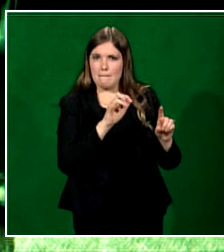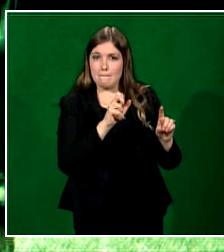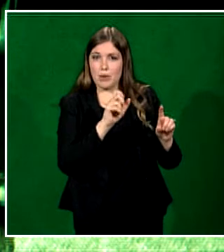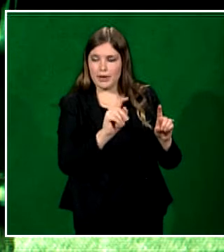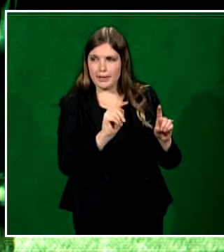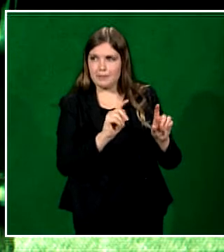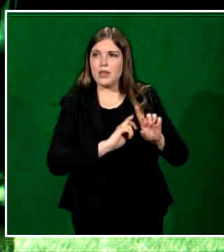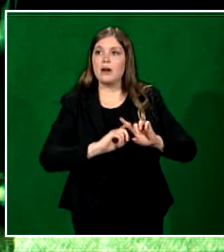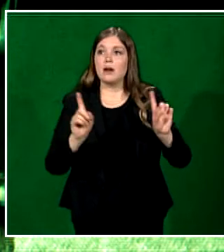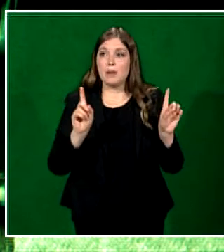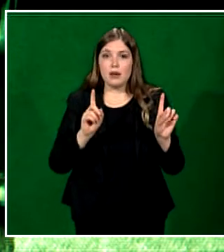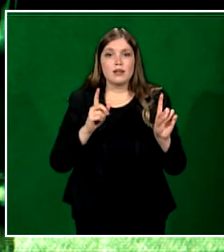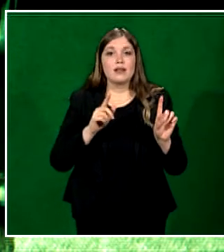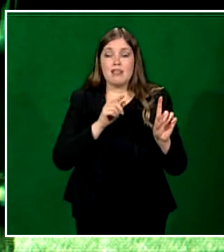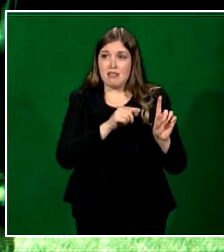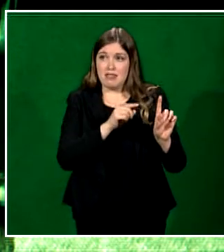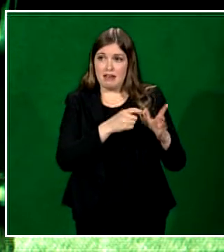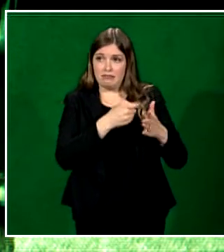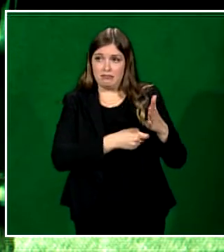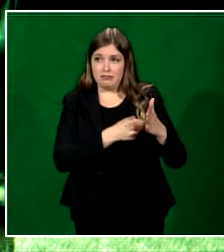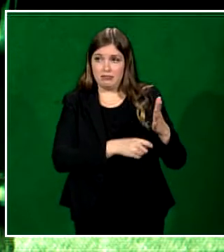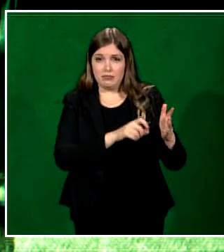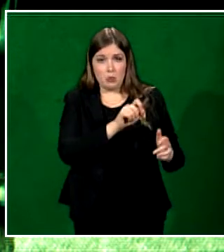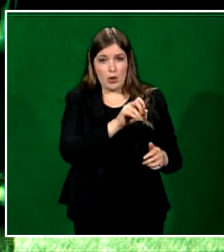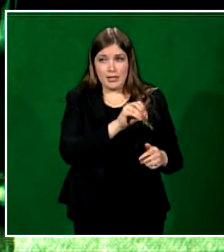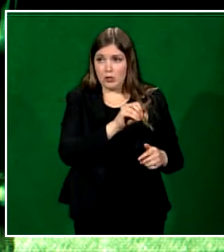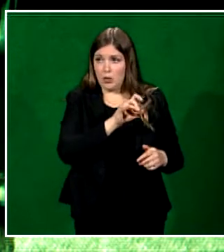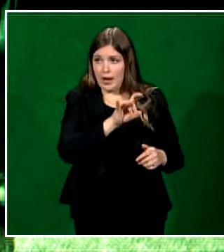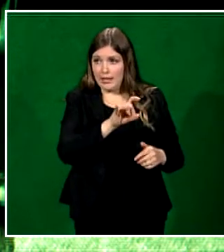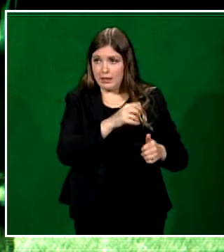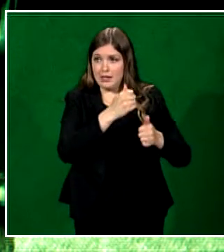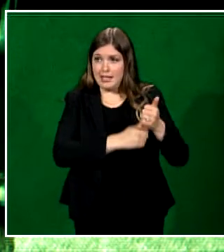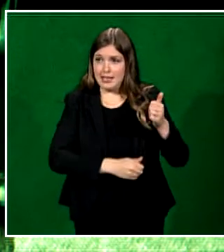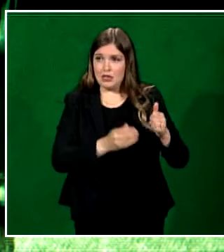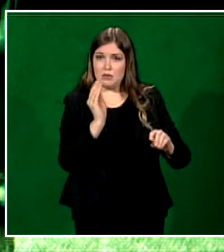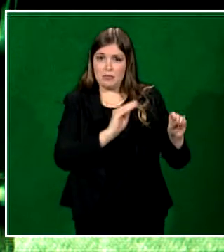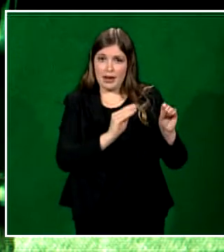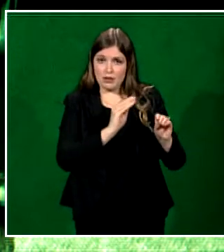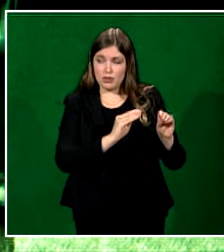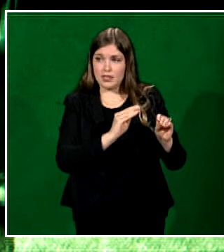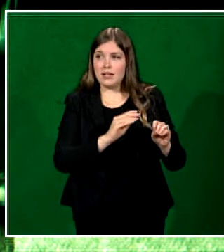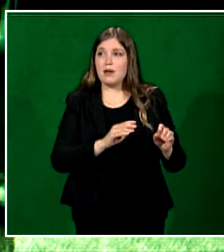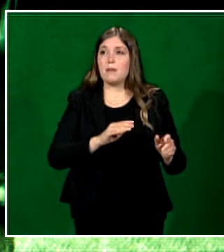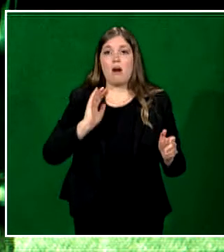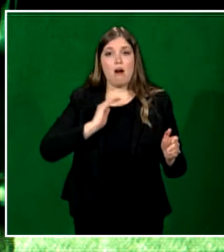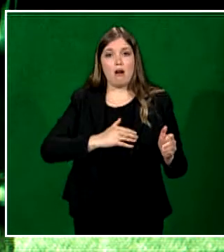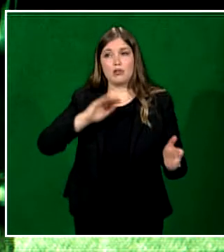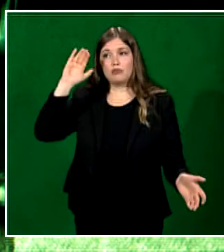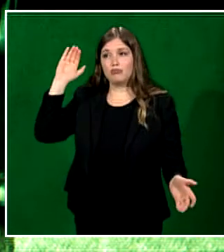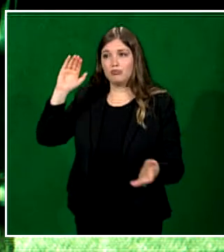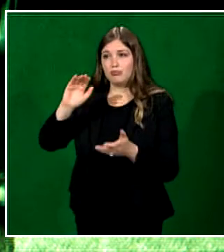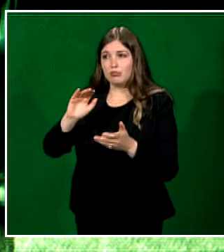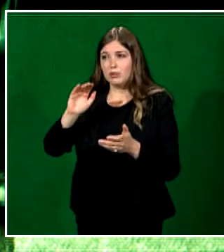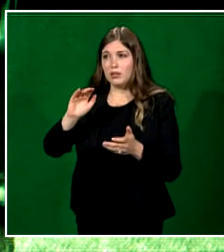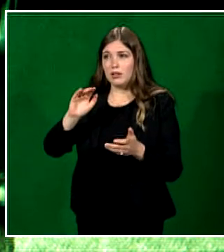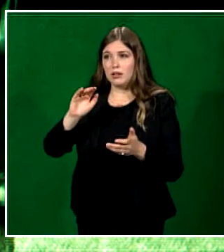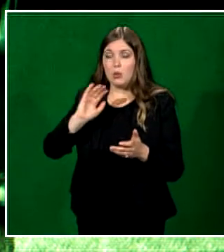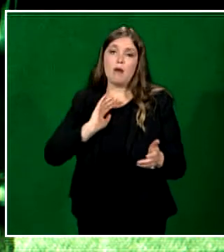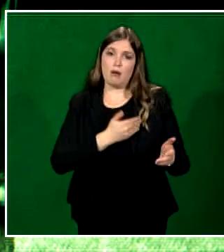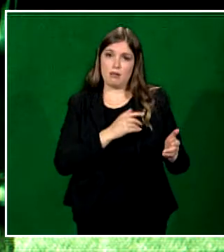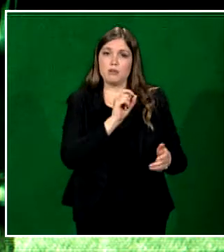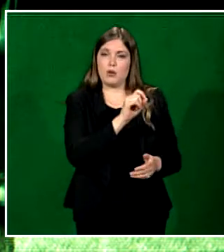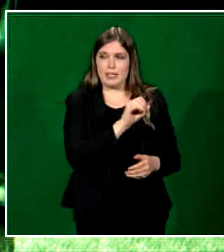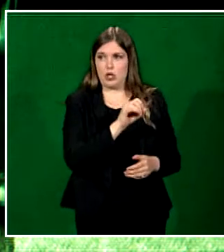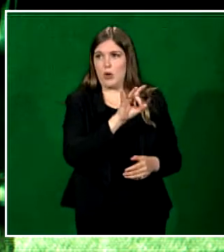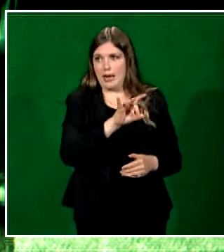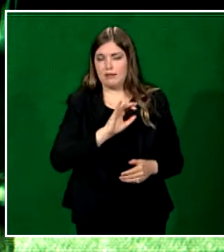market, but from our projections, economies of scale can help bring down the cost of our packaging to about $0.1, which is comparable to the existing